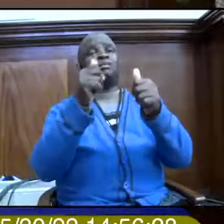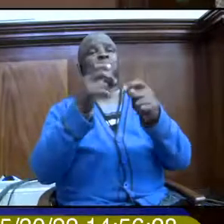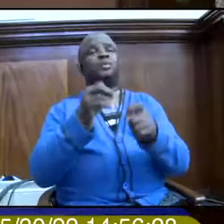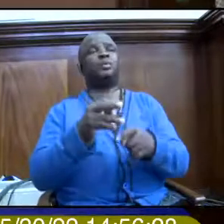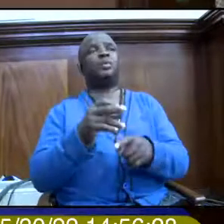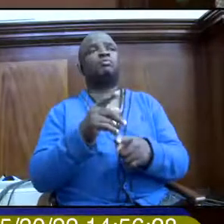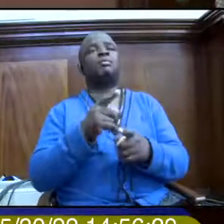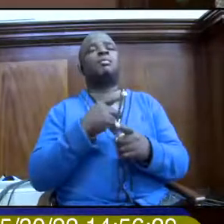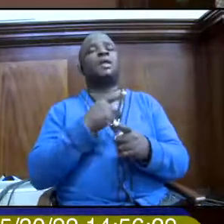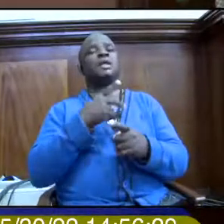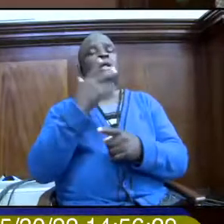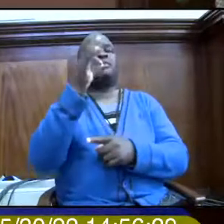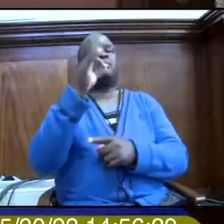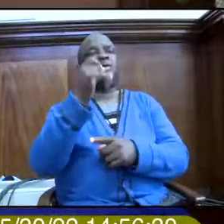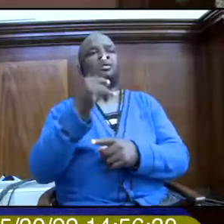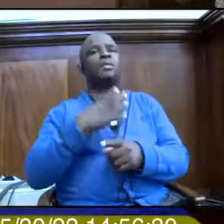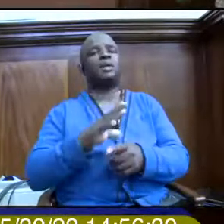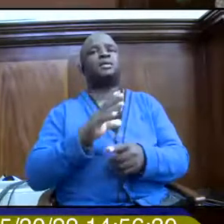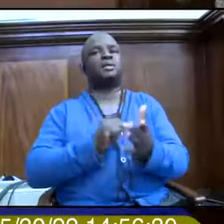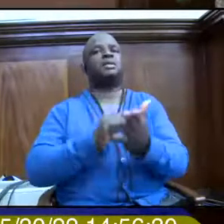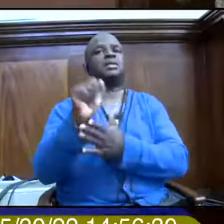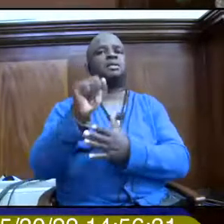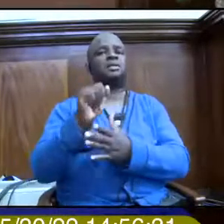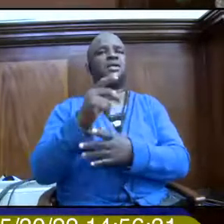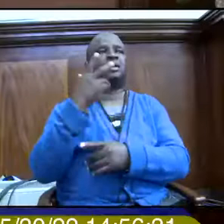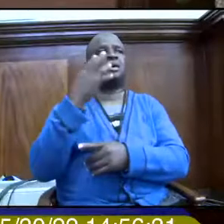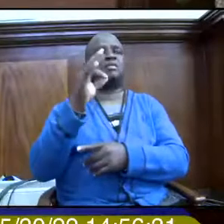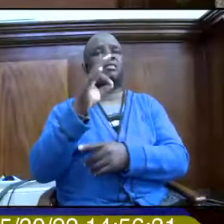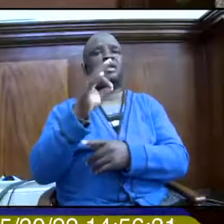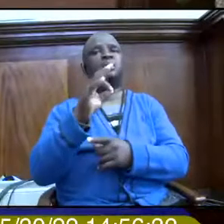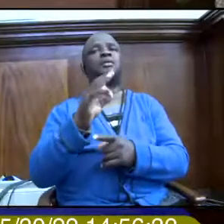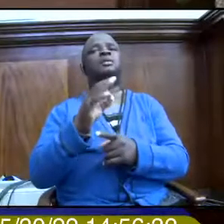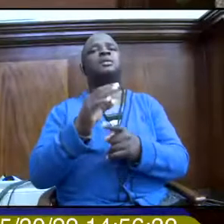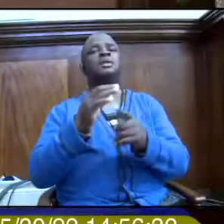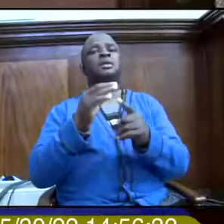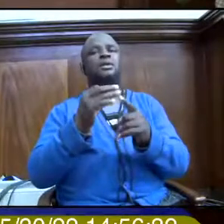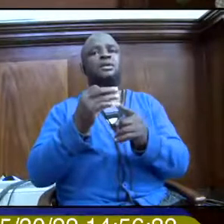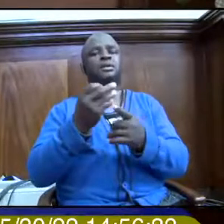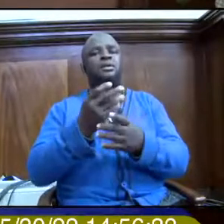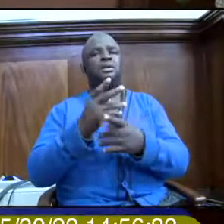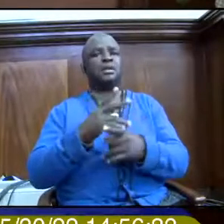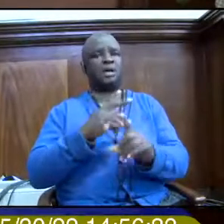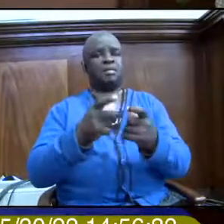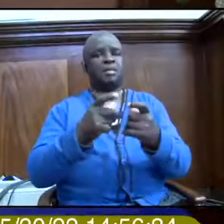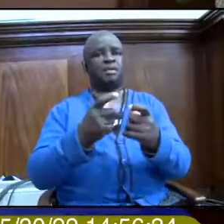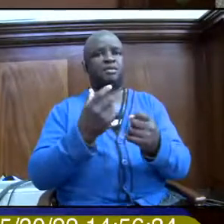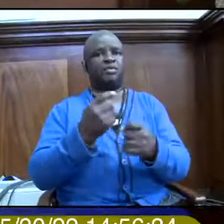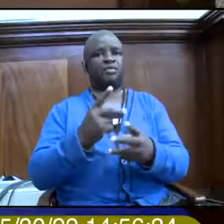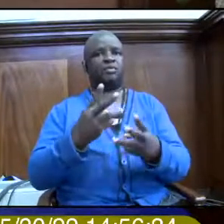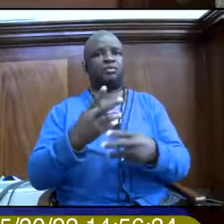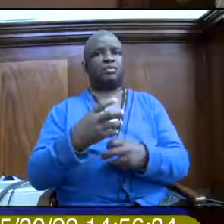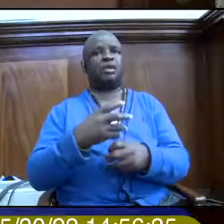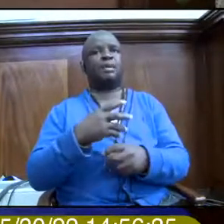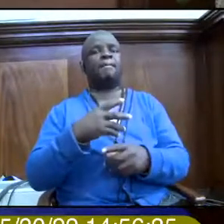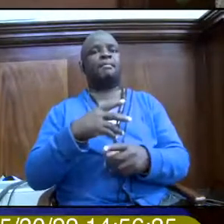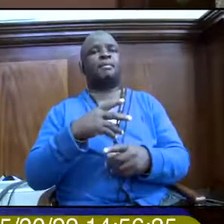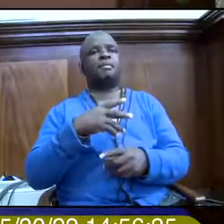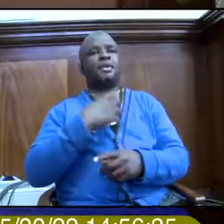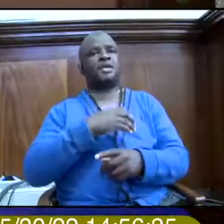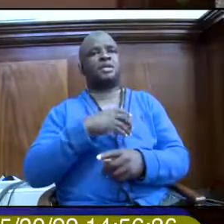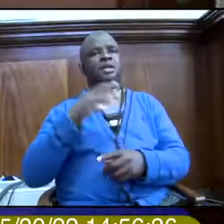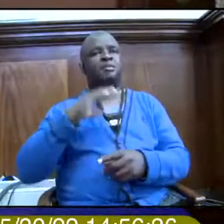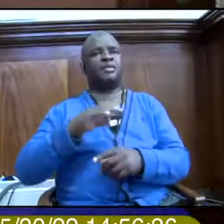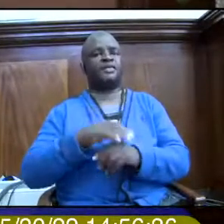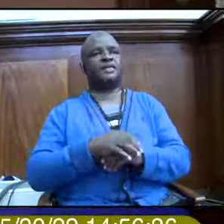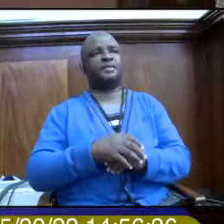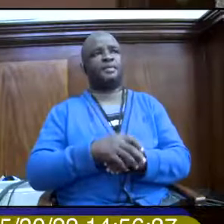family jewels to their friends at the expense of poor for whom these state assets are